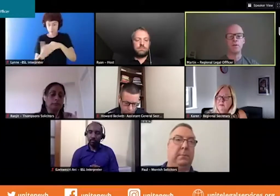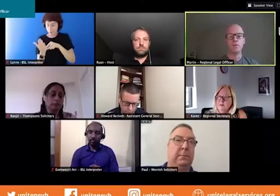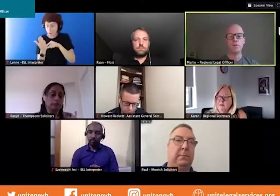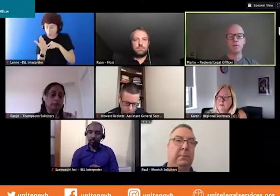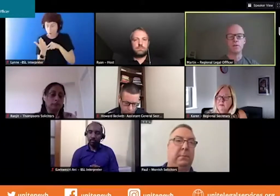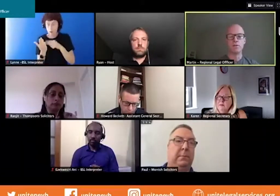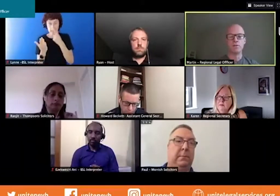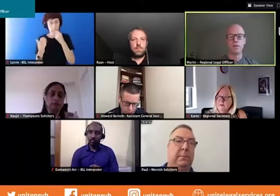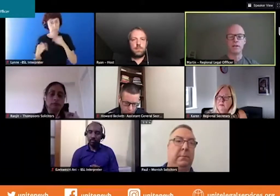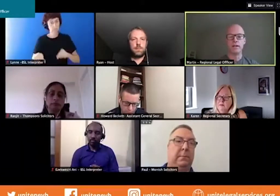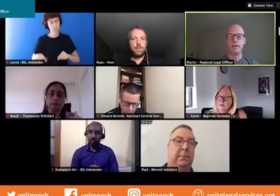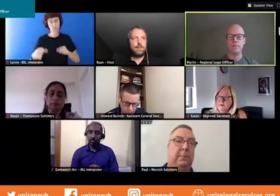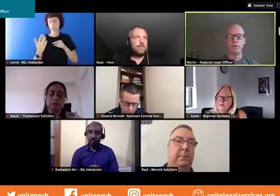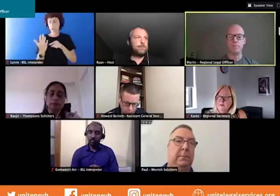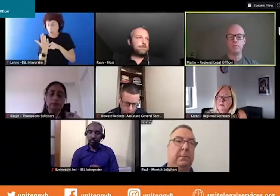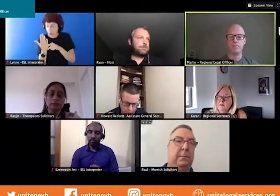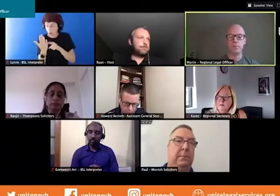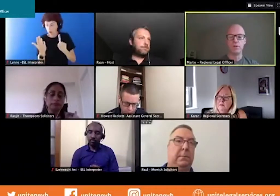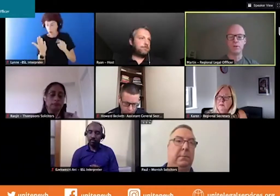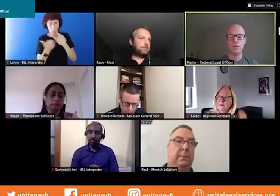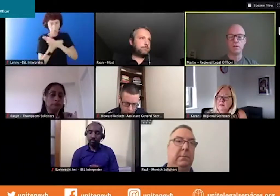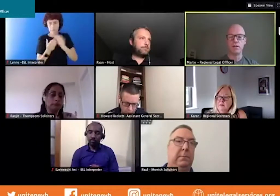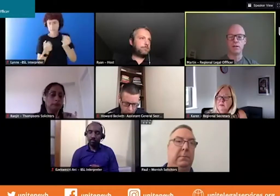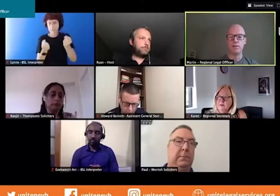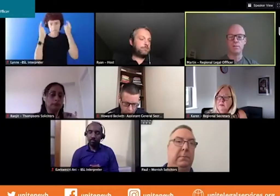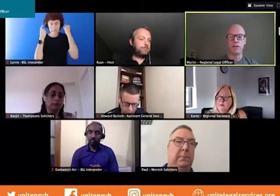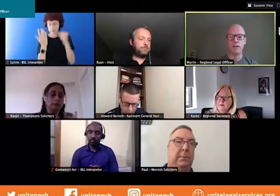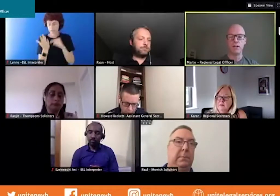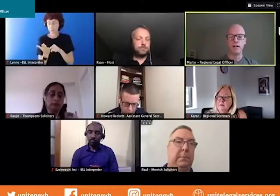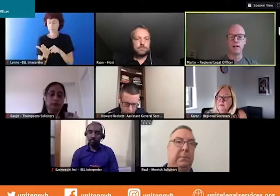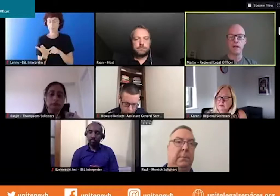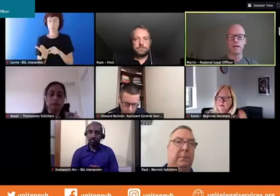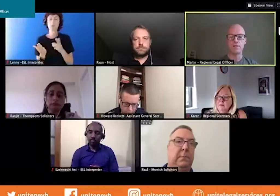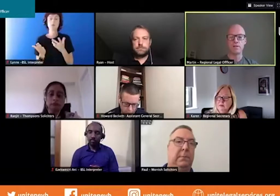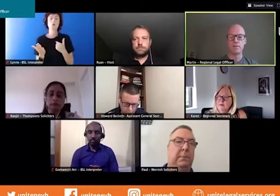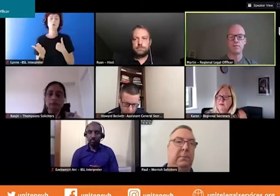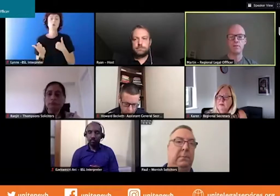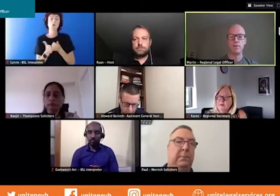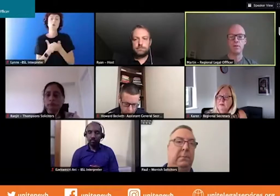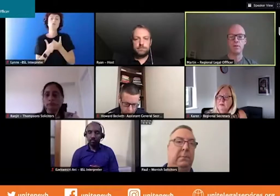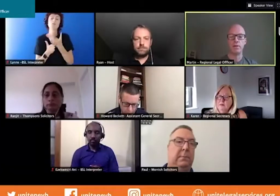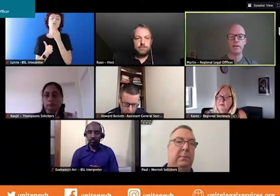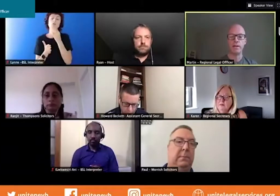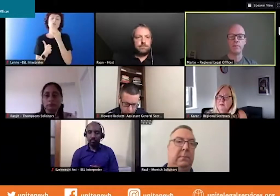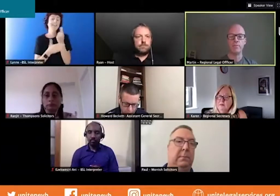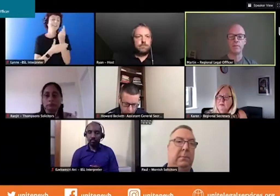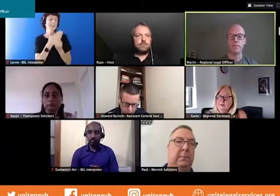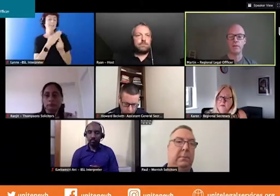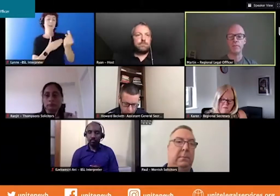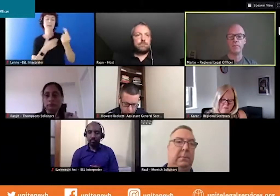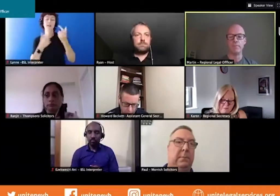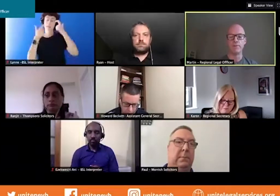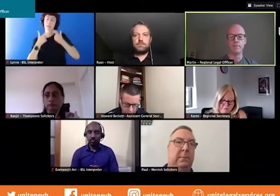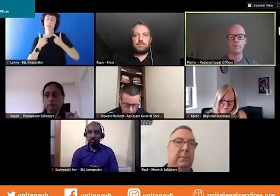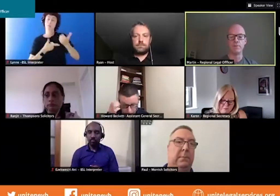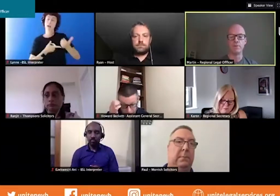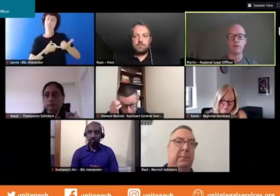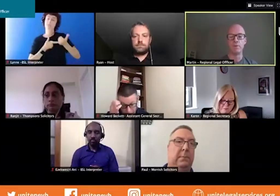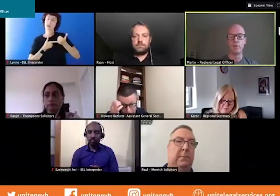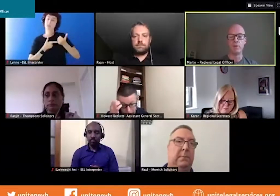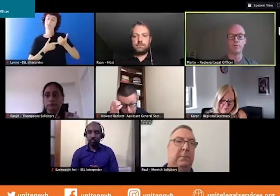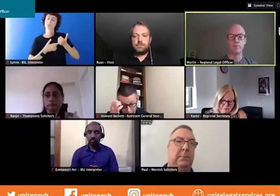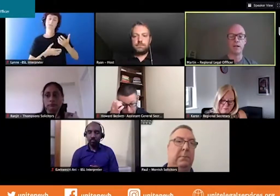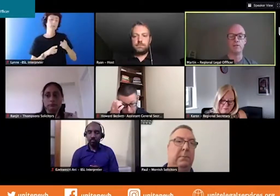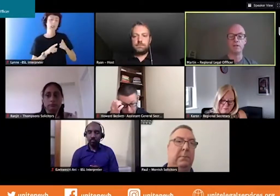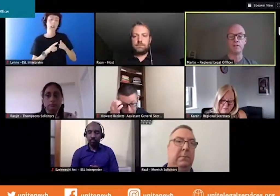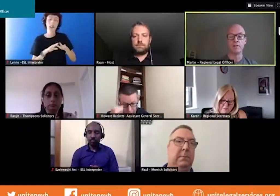we do is we procure independent legal advice for our members from somebody like Paul